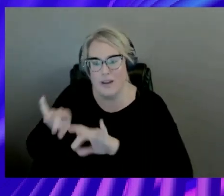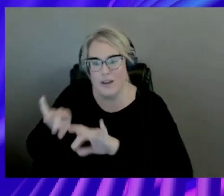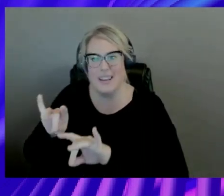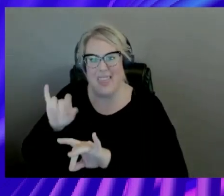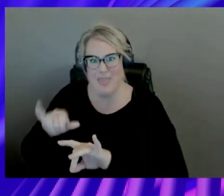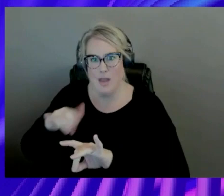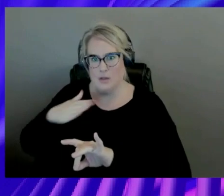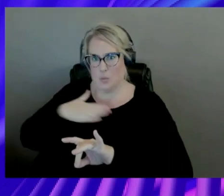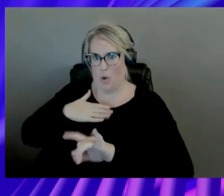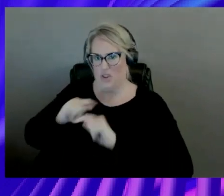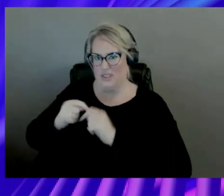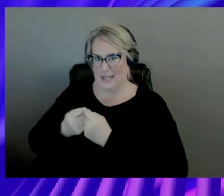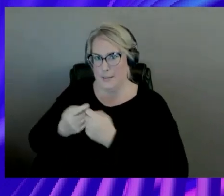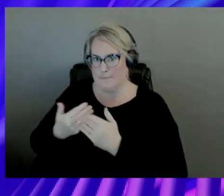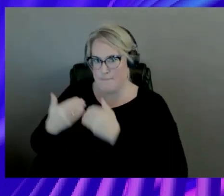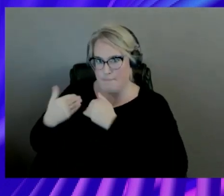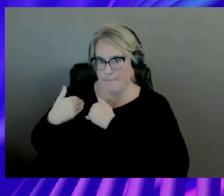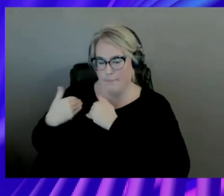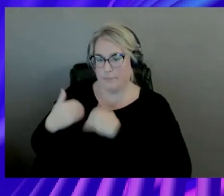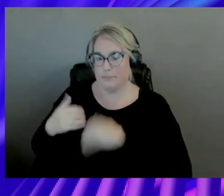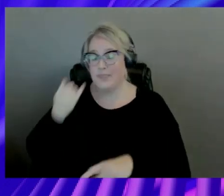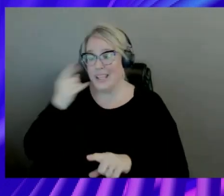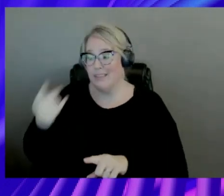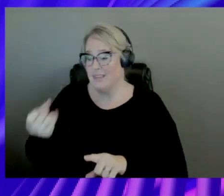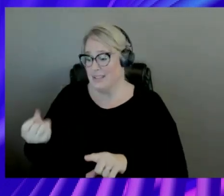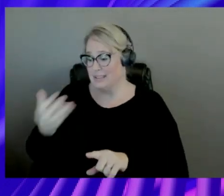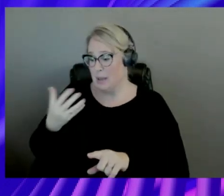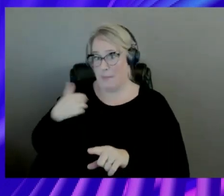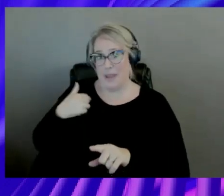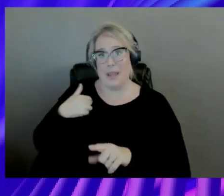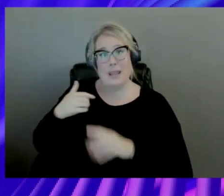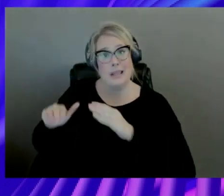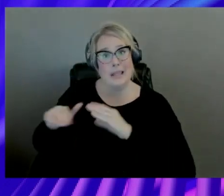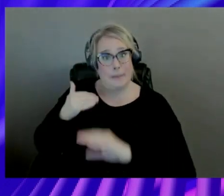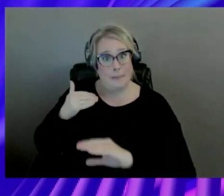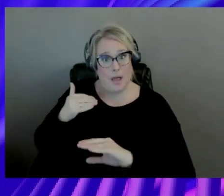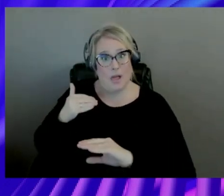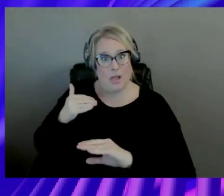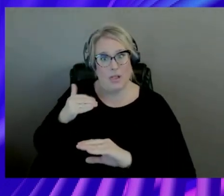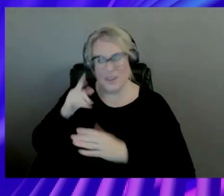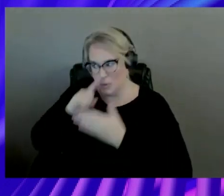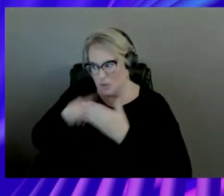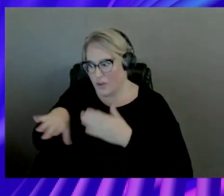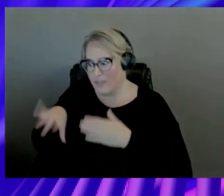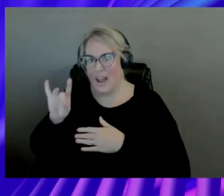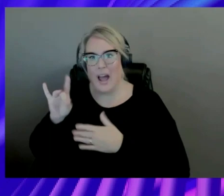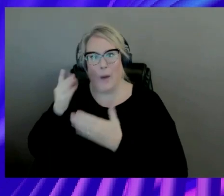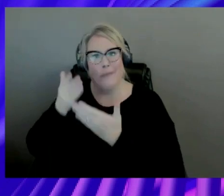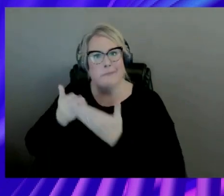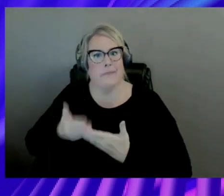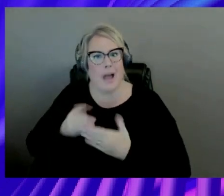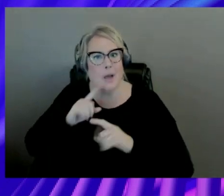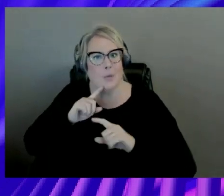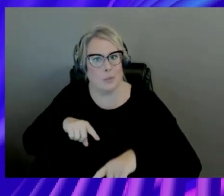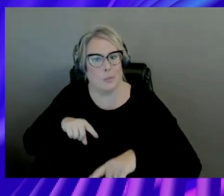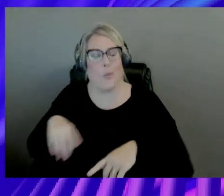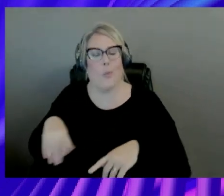a researcher submits to us, say they send us an email with a nice VAPT report or something like that to